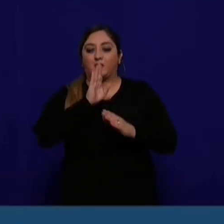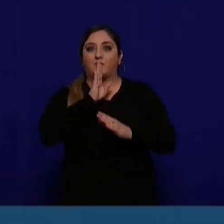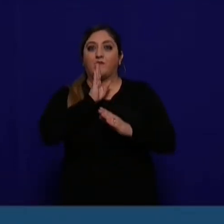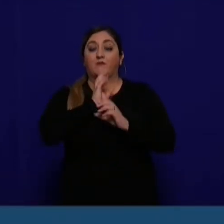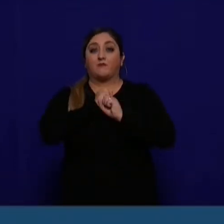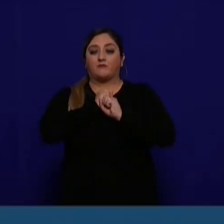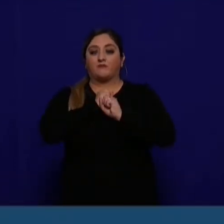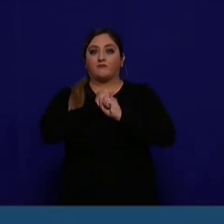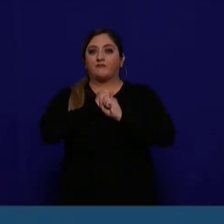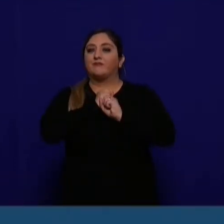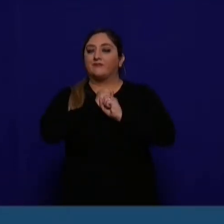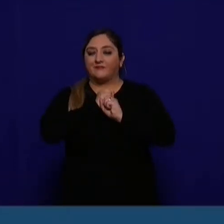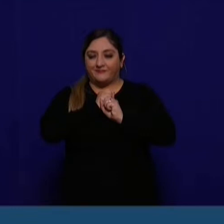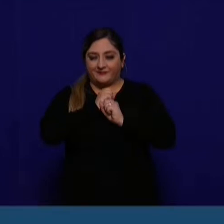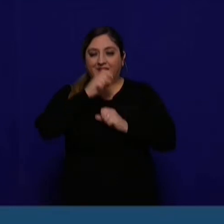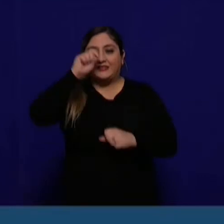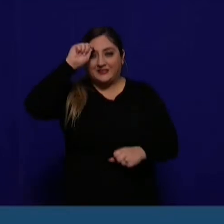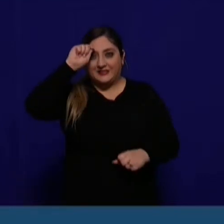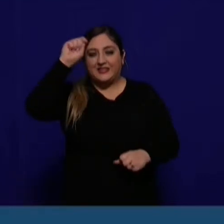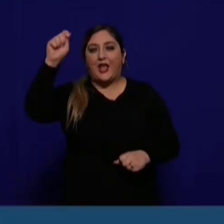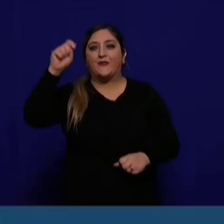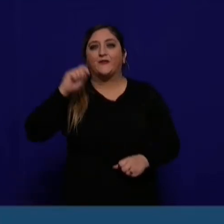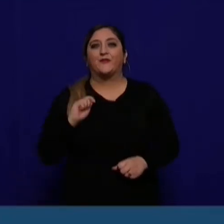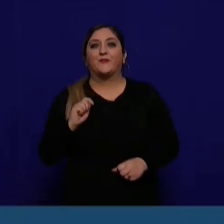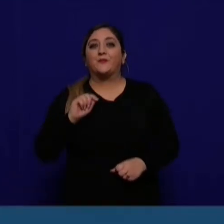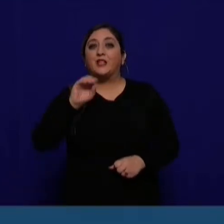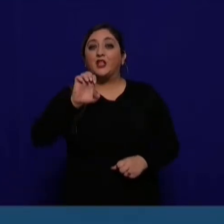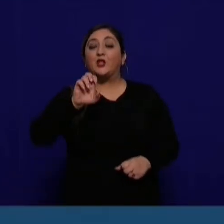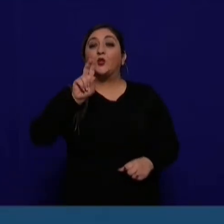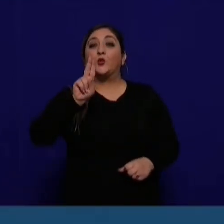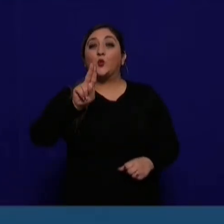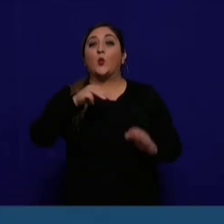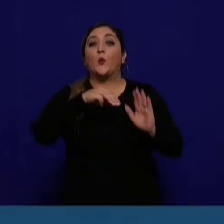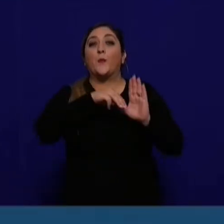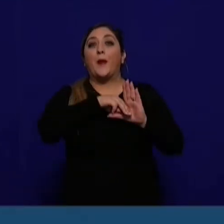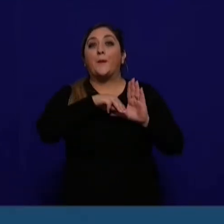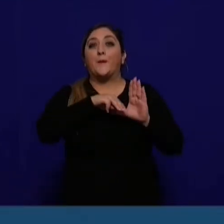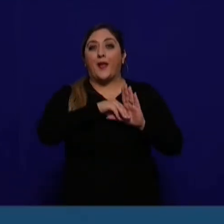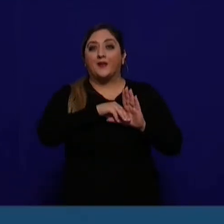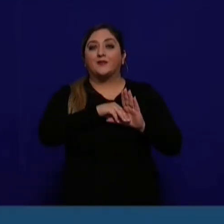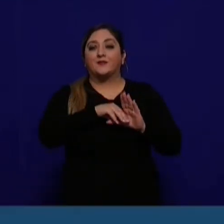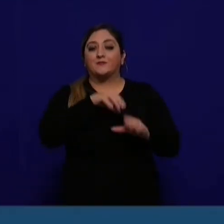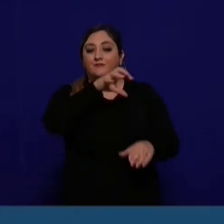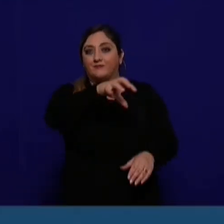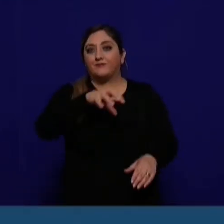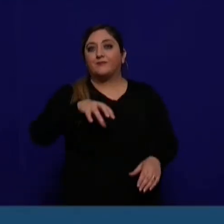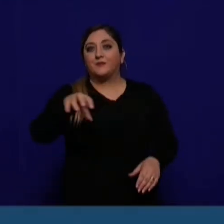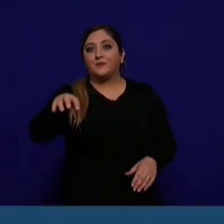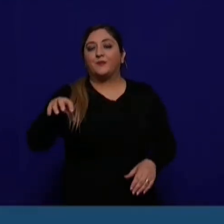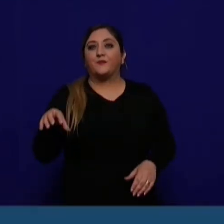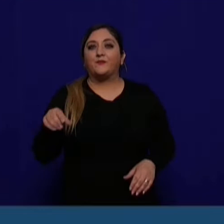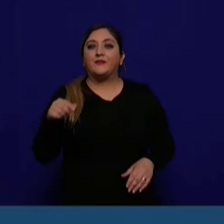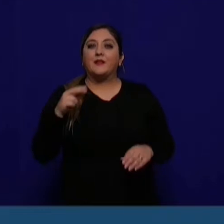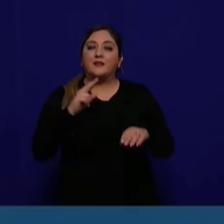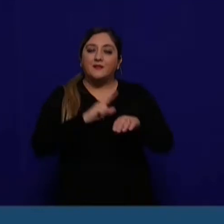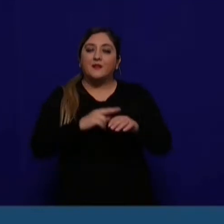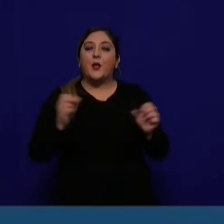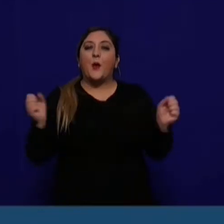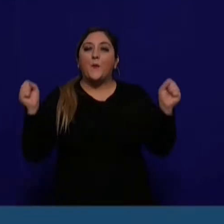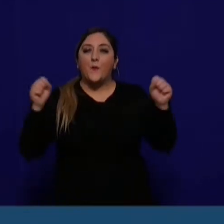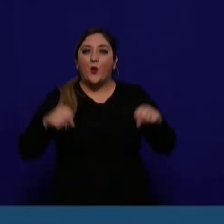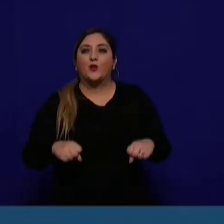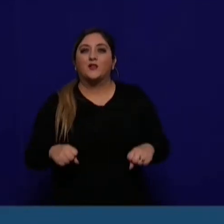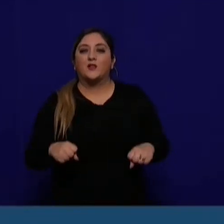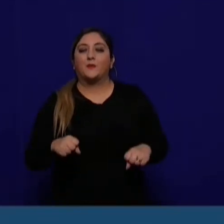to this interoperability within EU member states, and all this has been made possible through